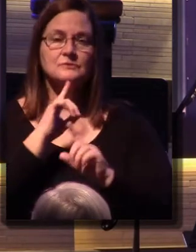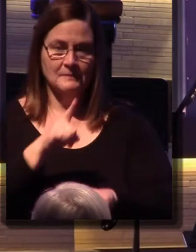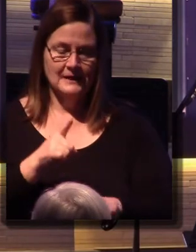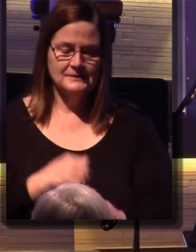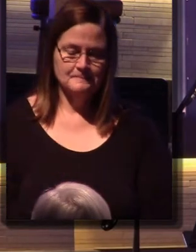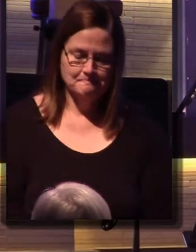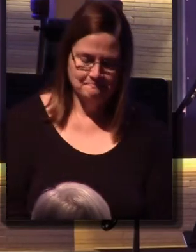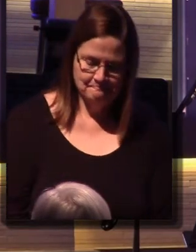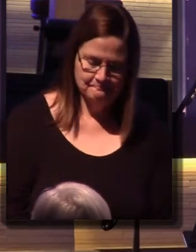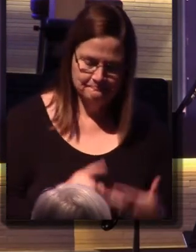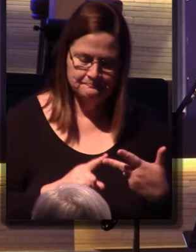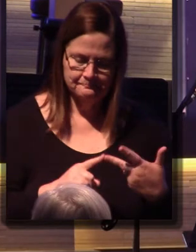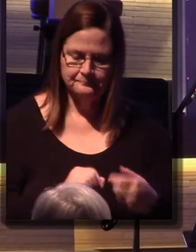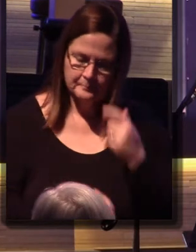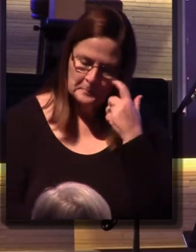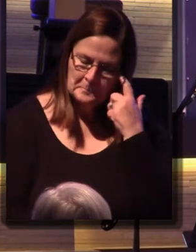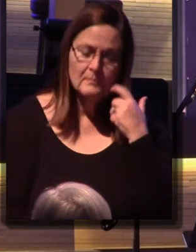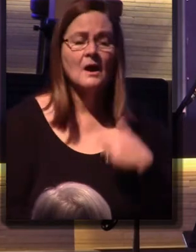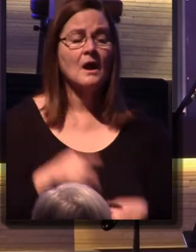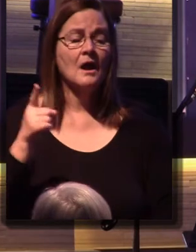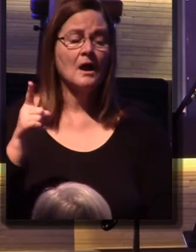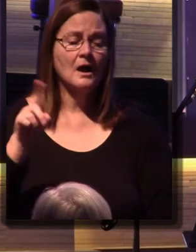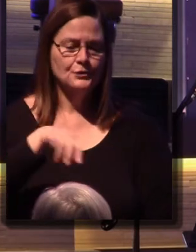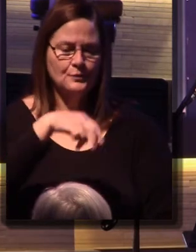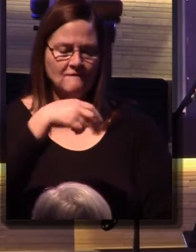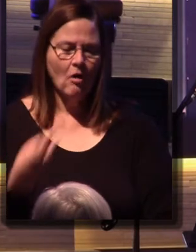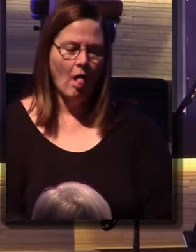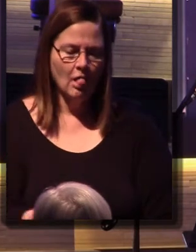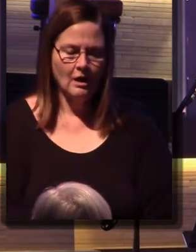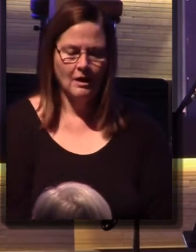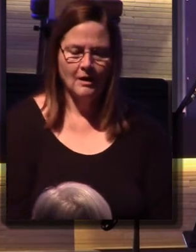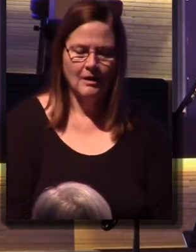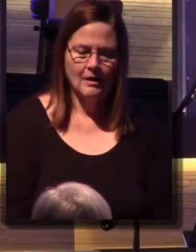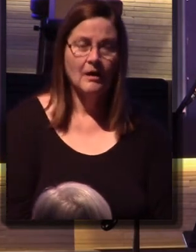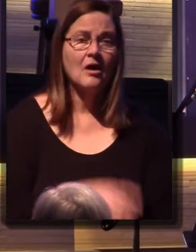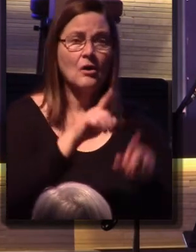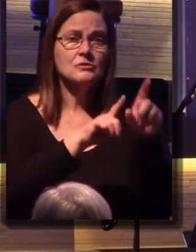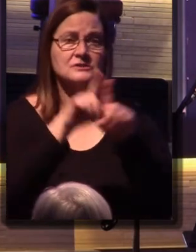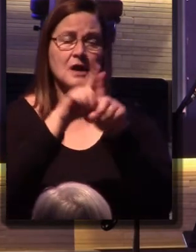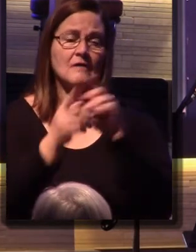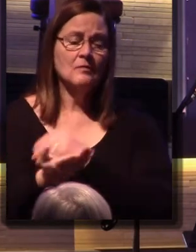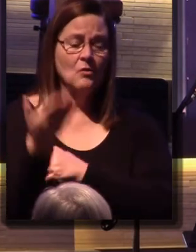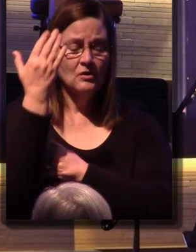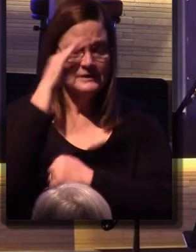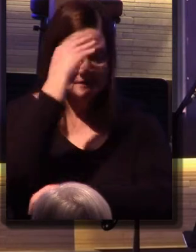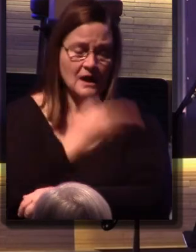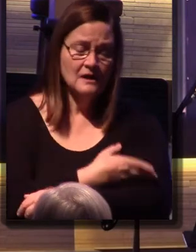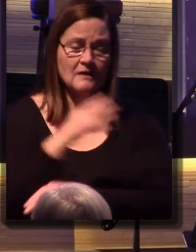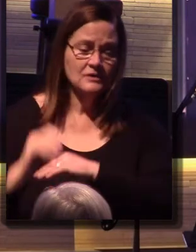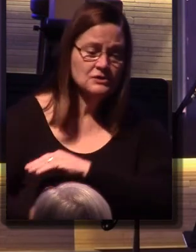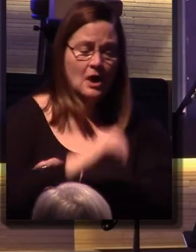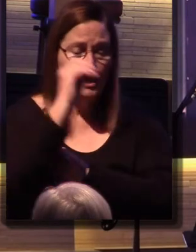got heaven's response up above. And he says, how you have fallen from heaven, O star of the